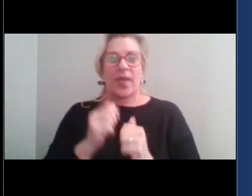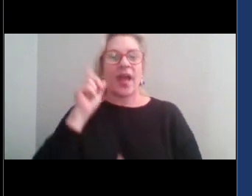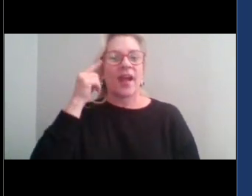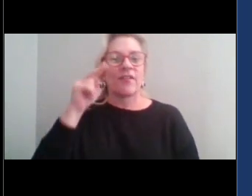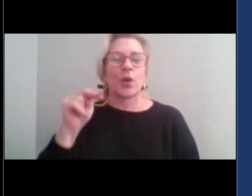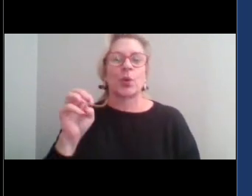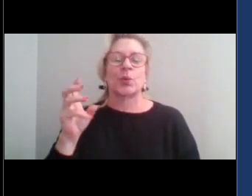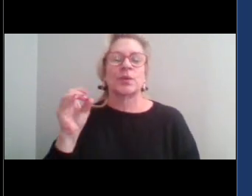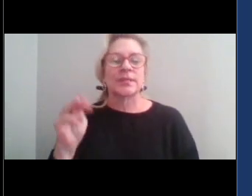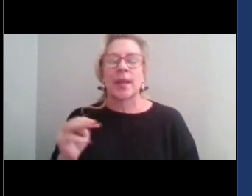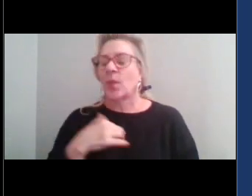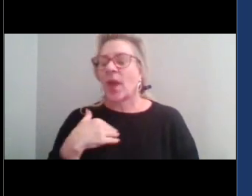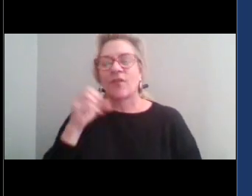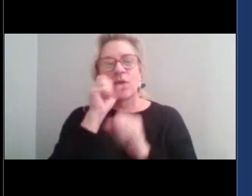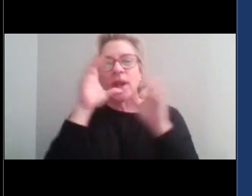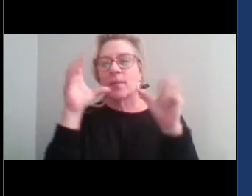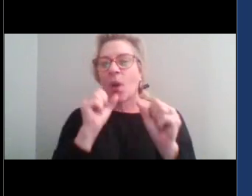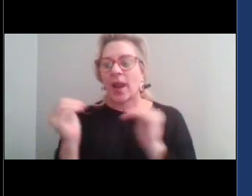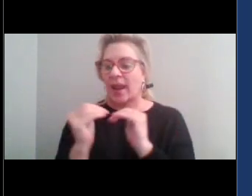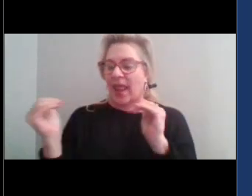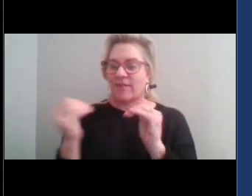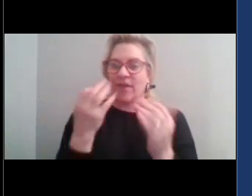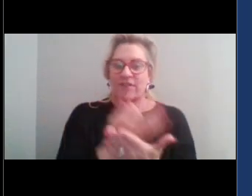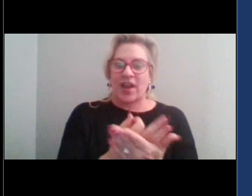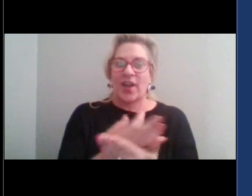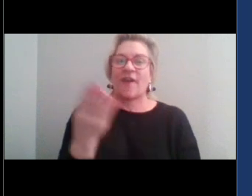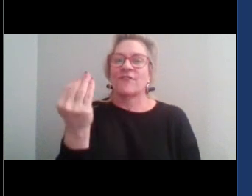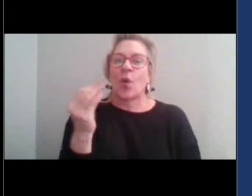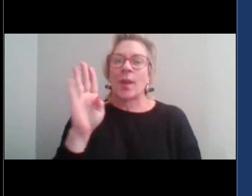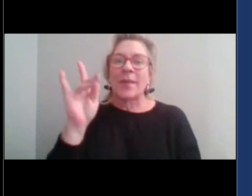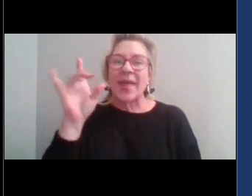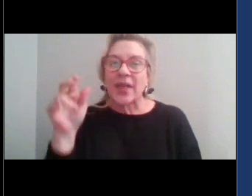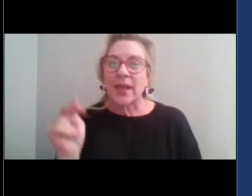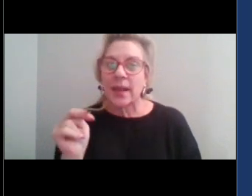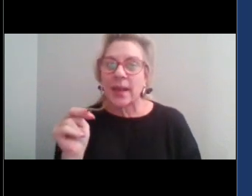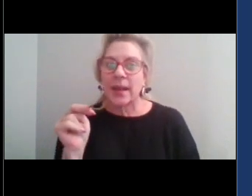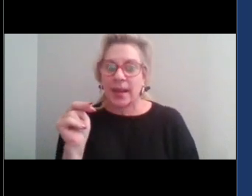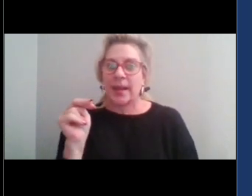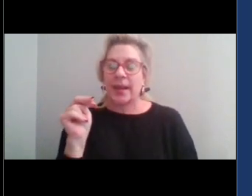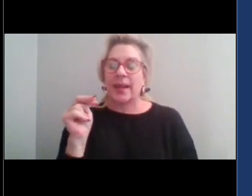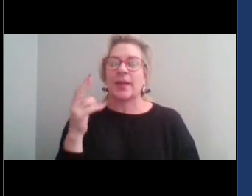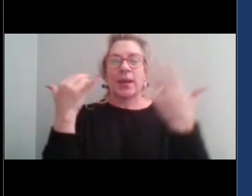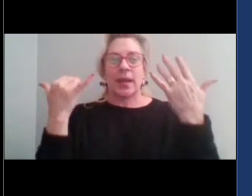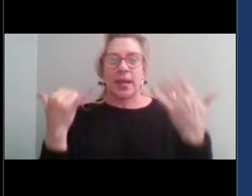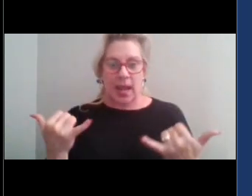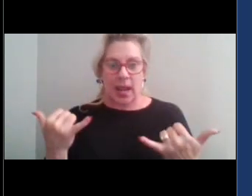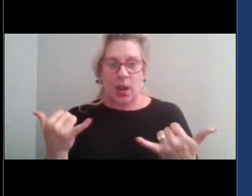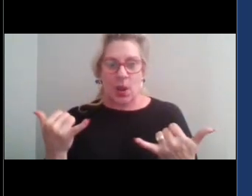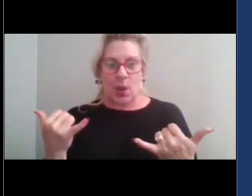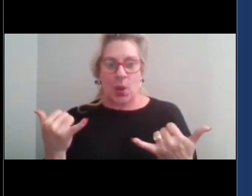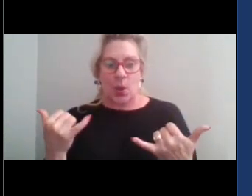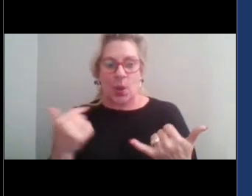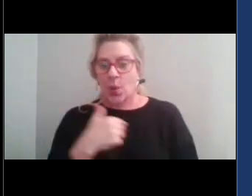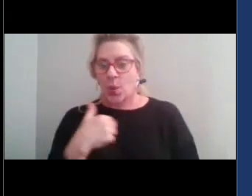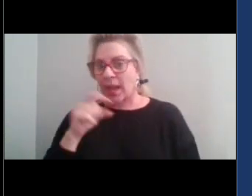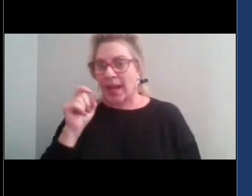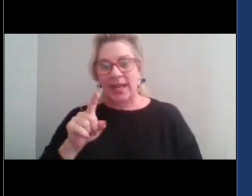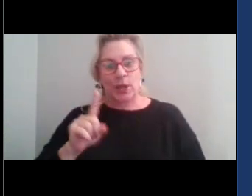have remarkable level of funding, $14 billion in state funding. Now we're charged with making